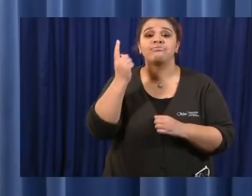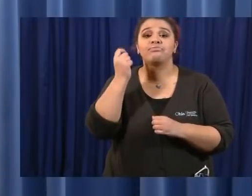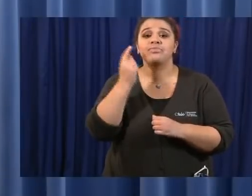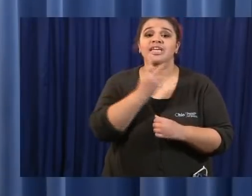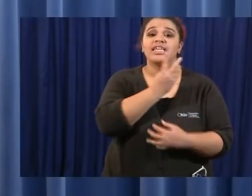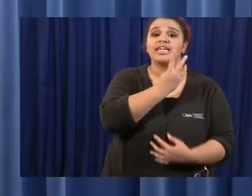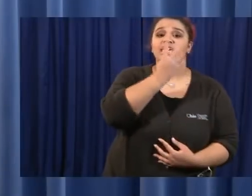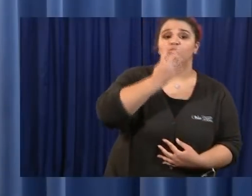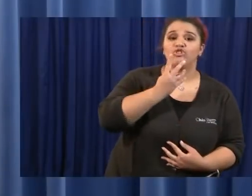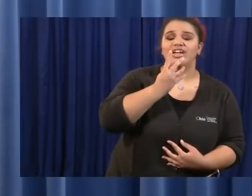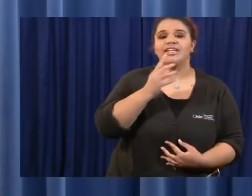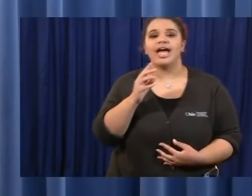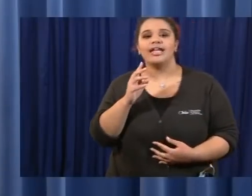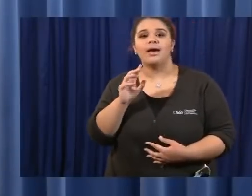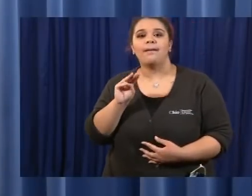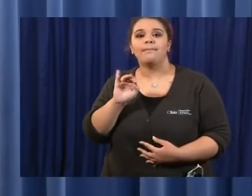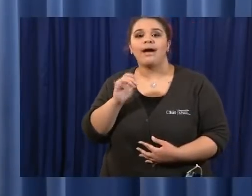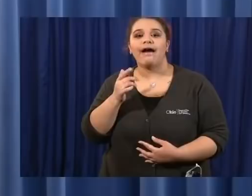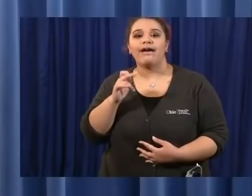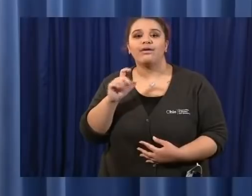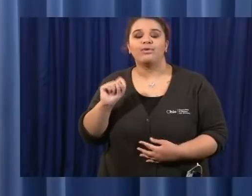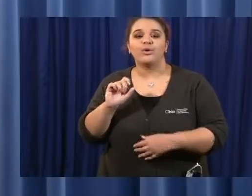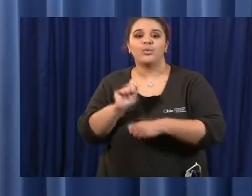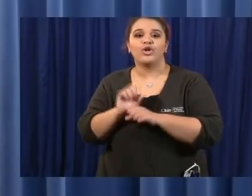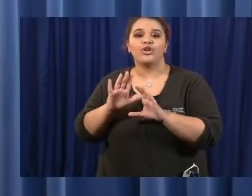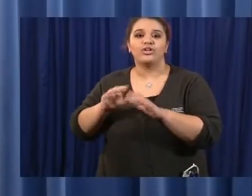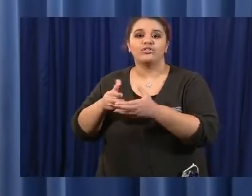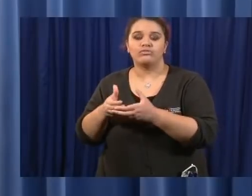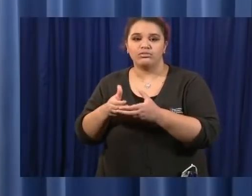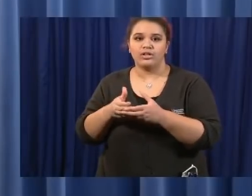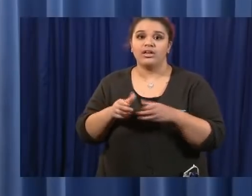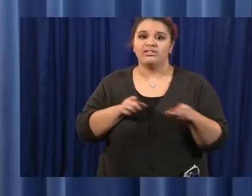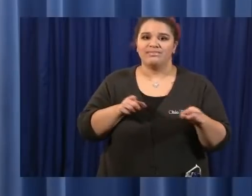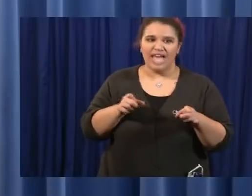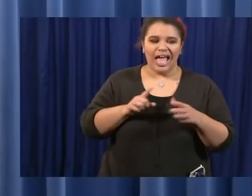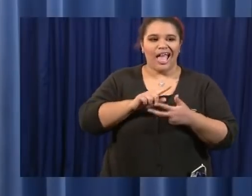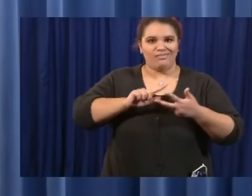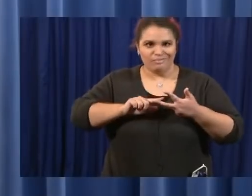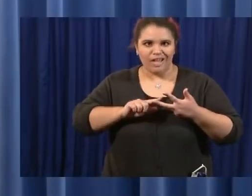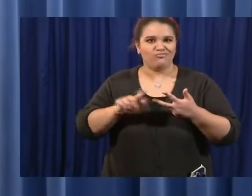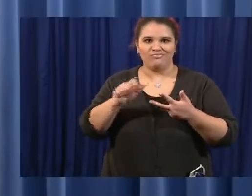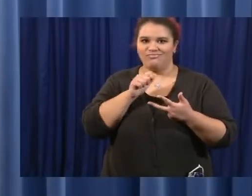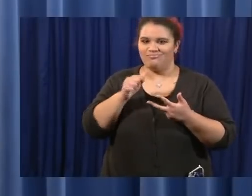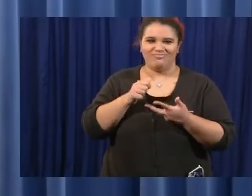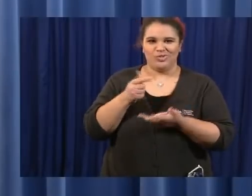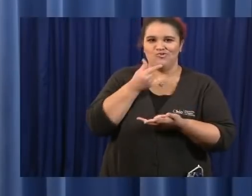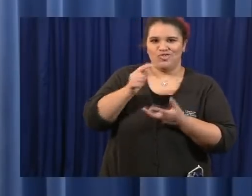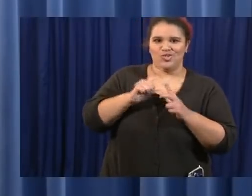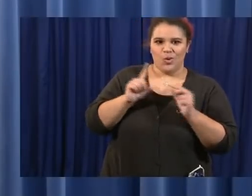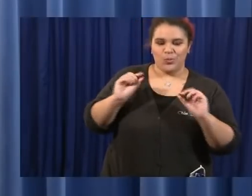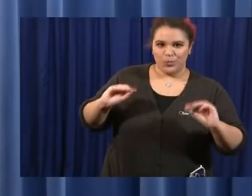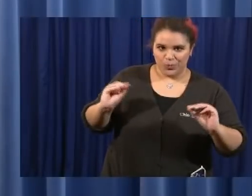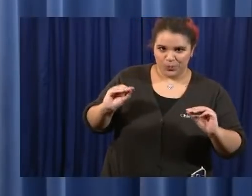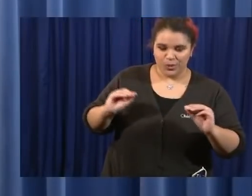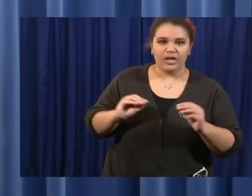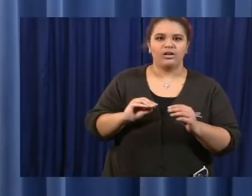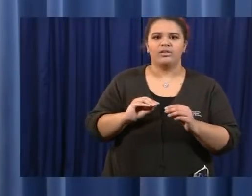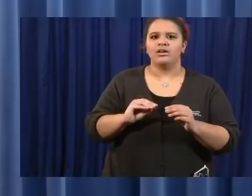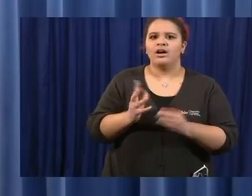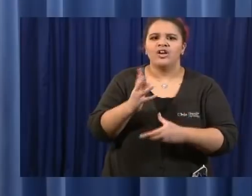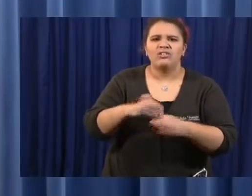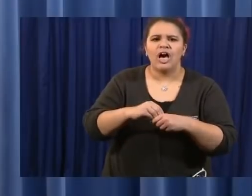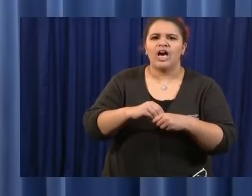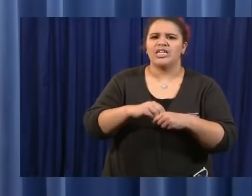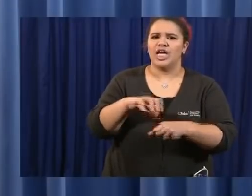are undocumented and are a vital workforce in filling many voids in employment, such as in agriculture, service sector, construction,